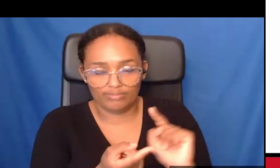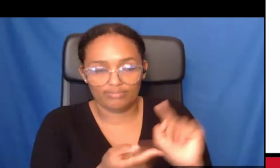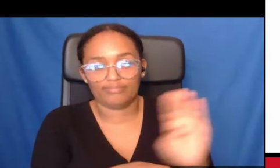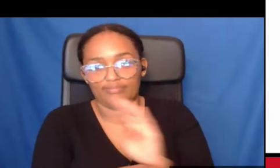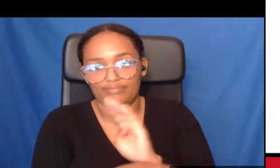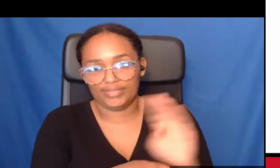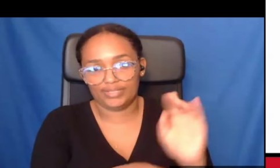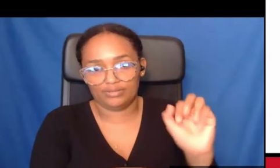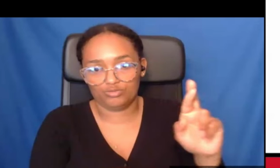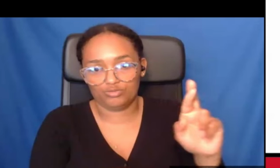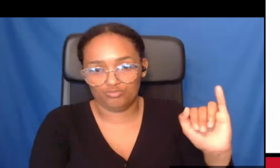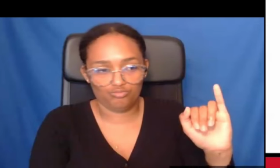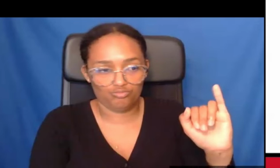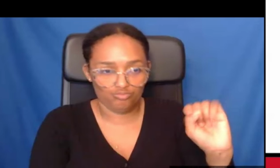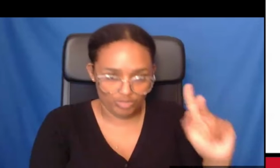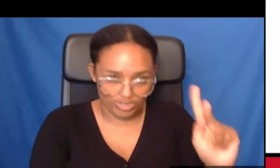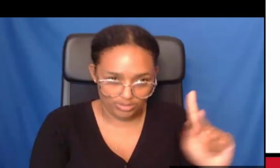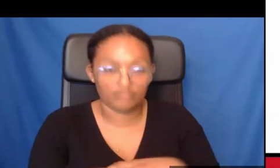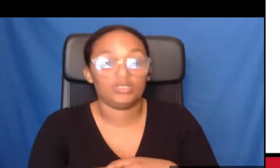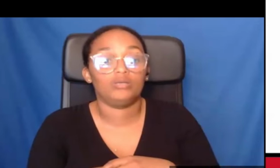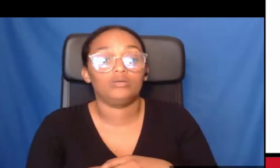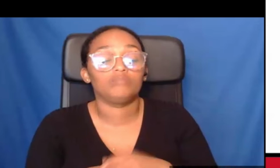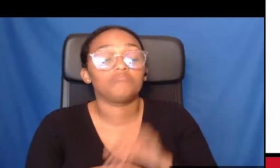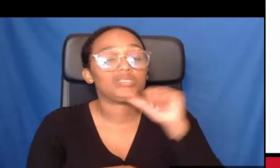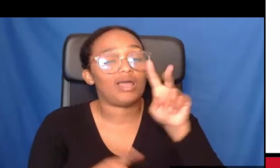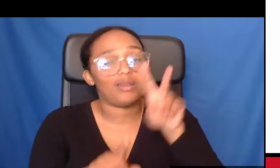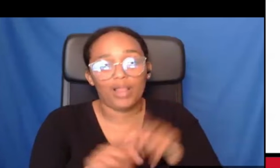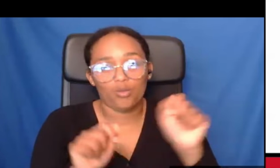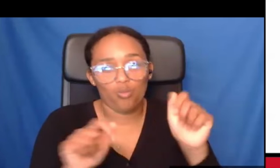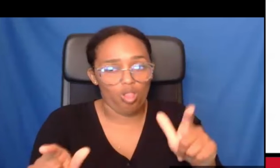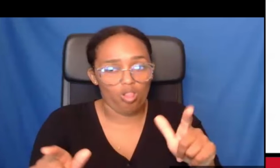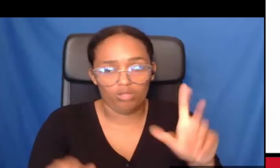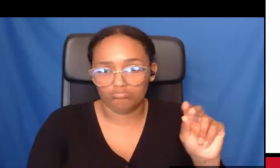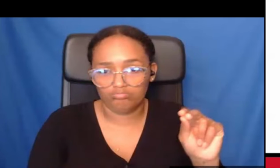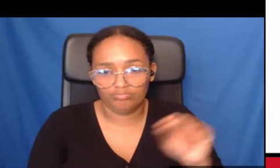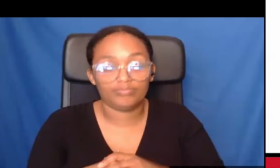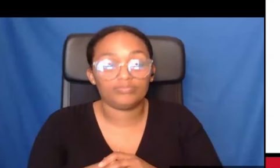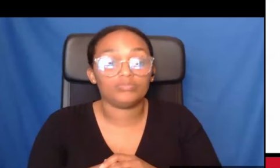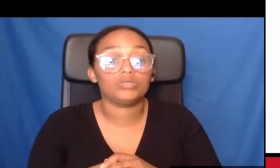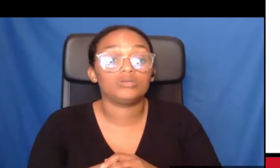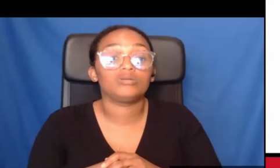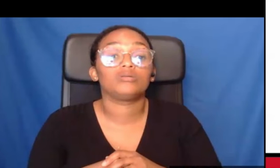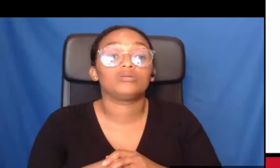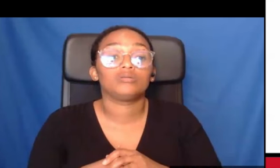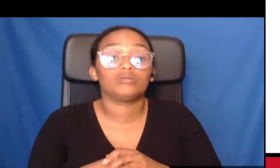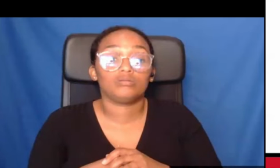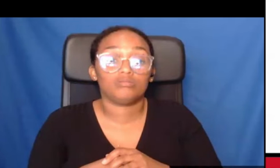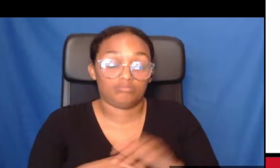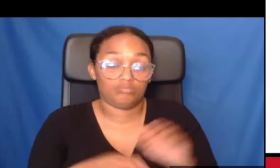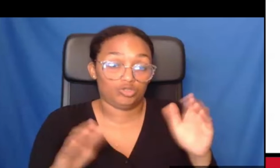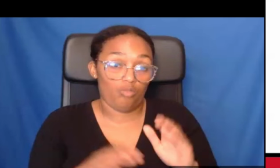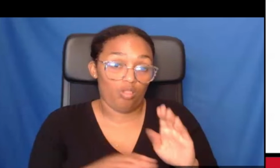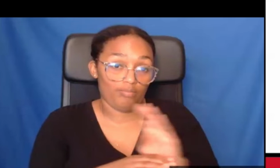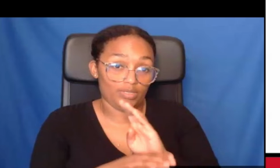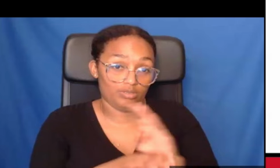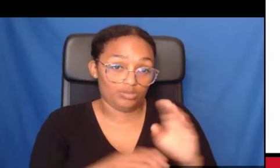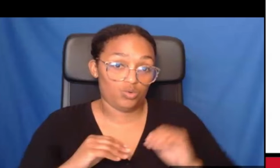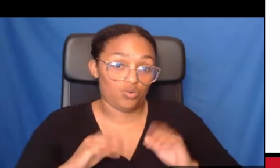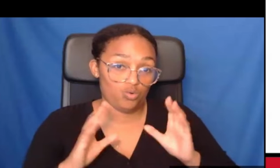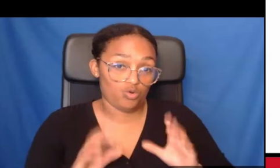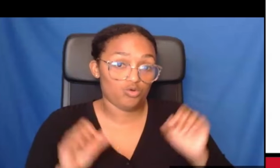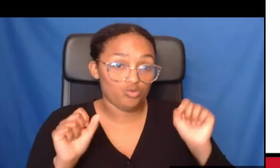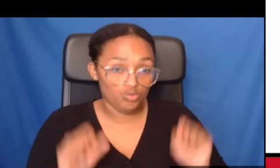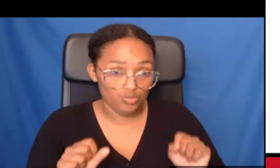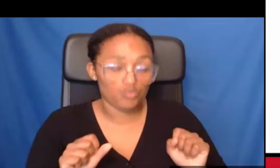considerations will not apply to everyone. So, as a small business owner, you can take steps to minimize risk